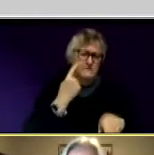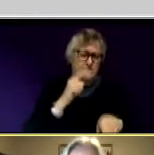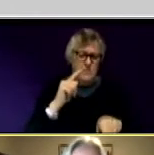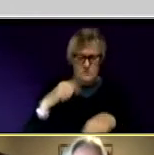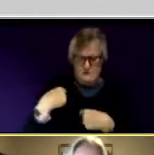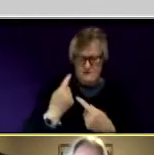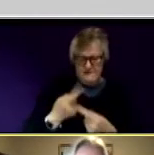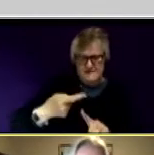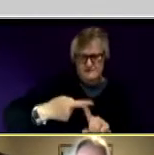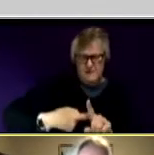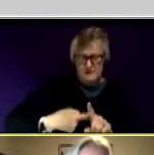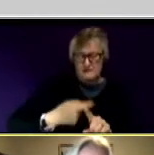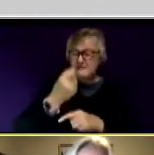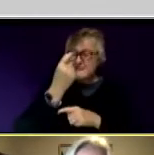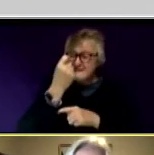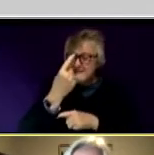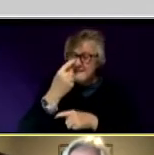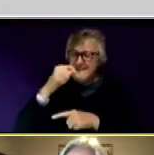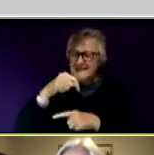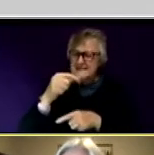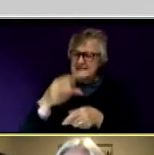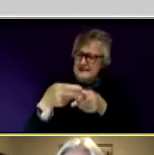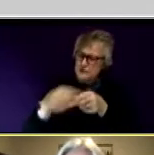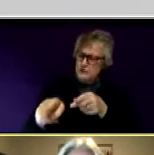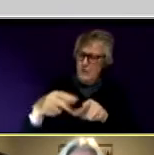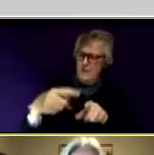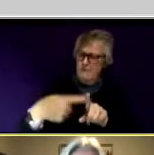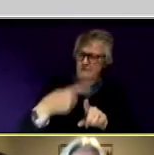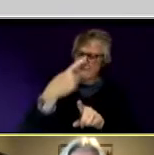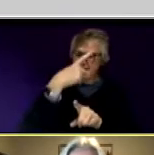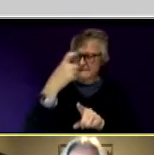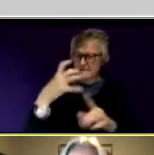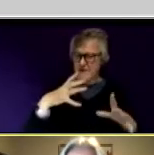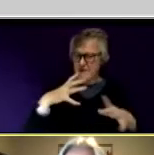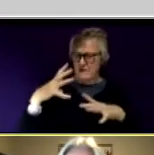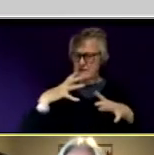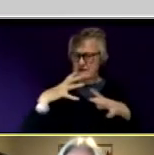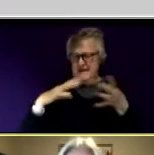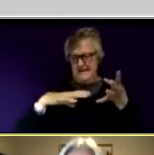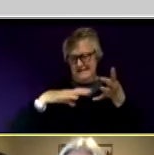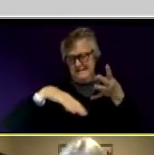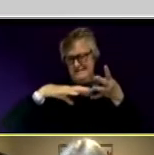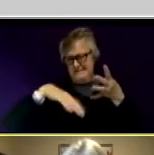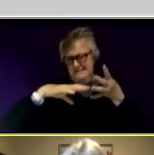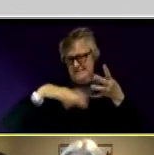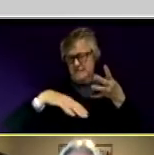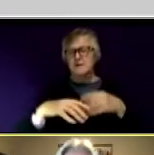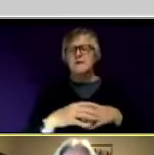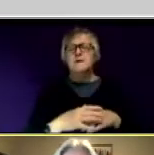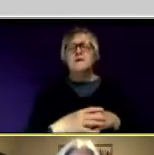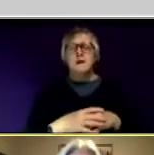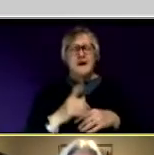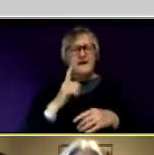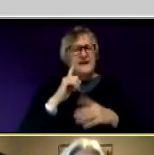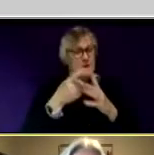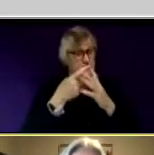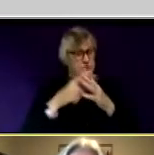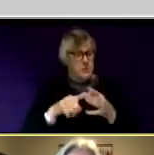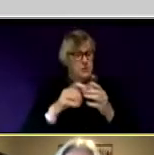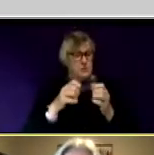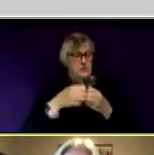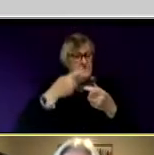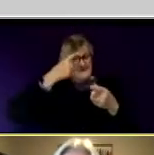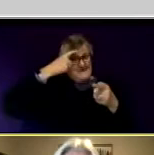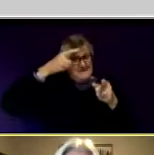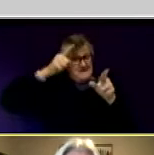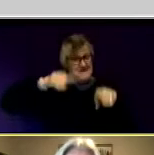it is kind of a compressed month due to the holidays at the end of the month. And I think I'll kick it off with the Settlement and Policy Subcommittee.